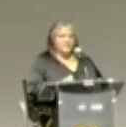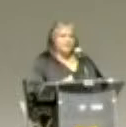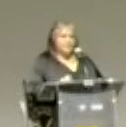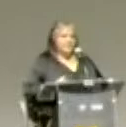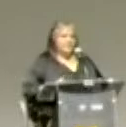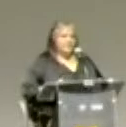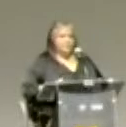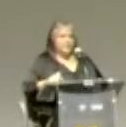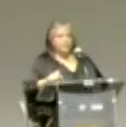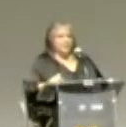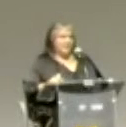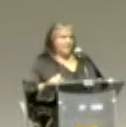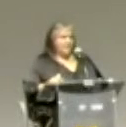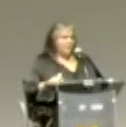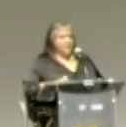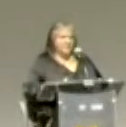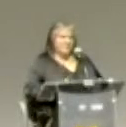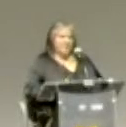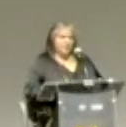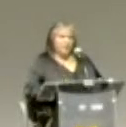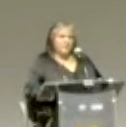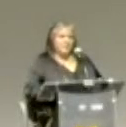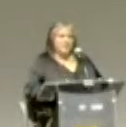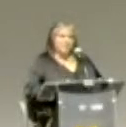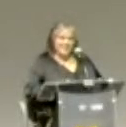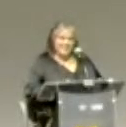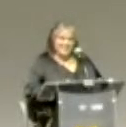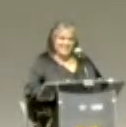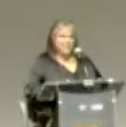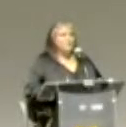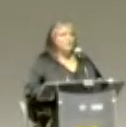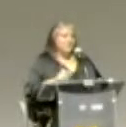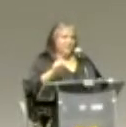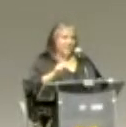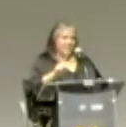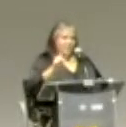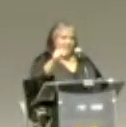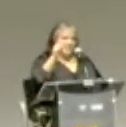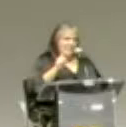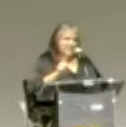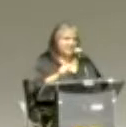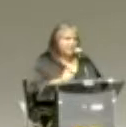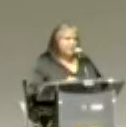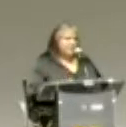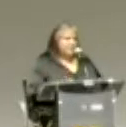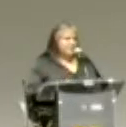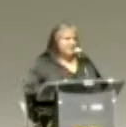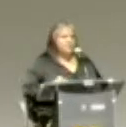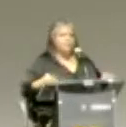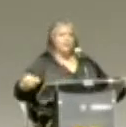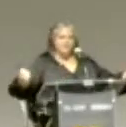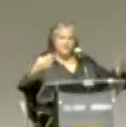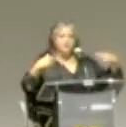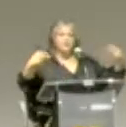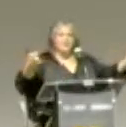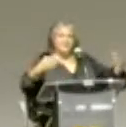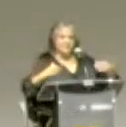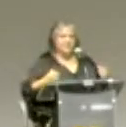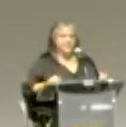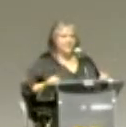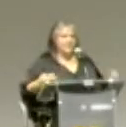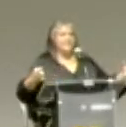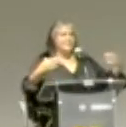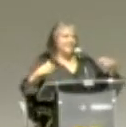There's little P and big P, and we're going to talk about what that means. But for now, I'm going to say little P means